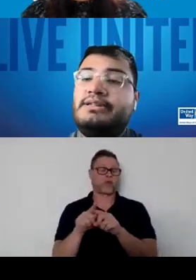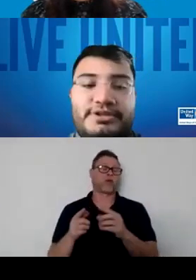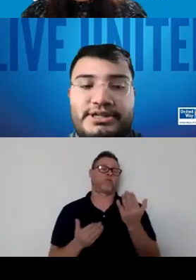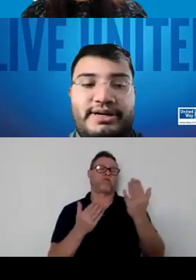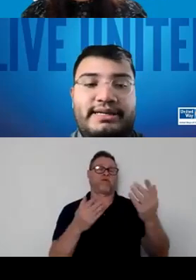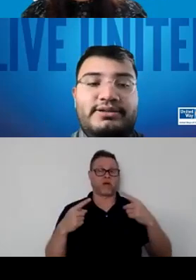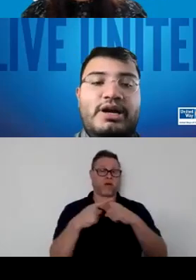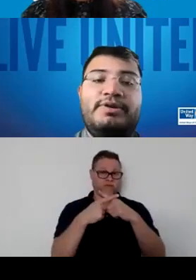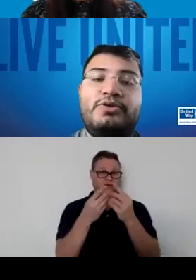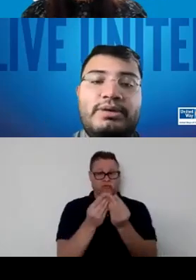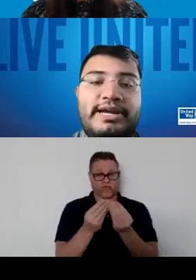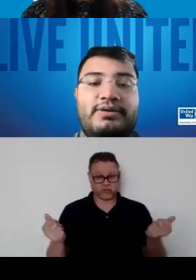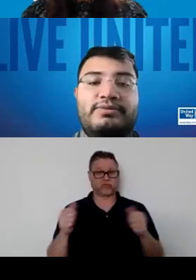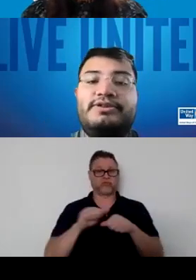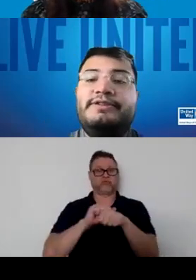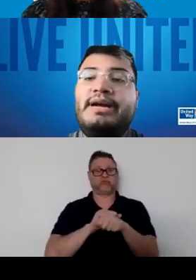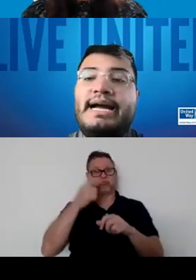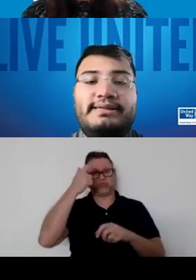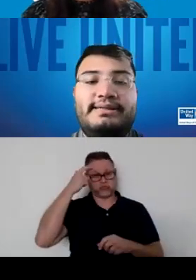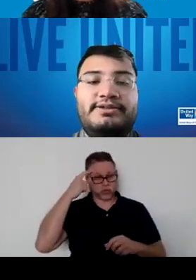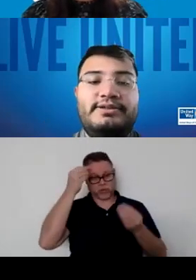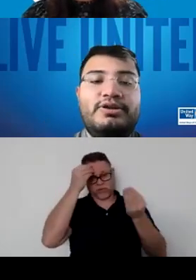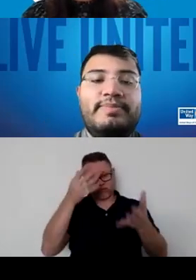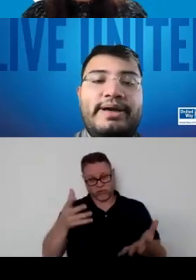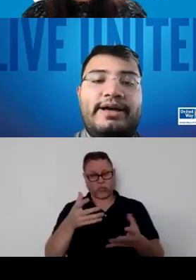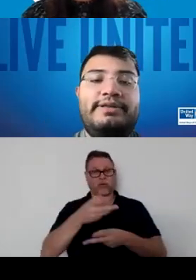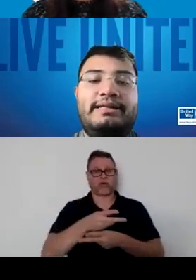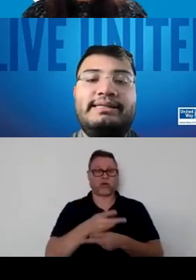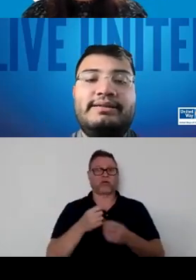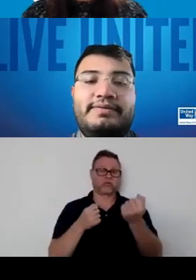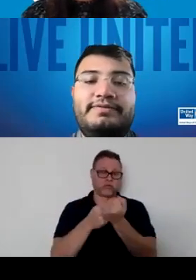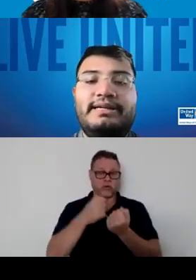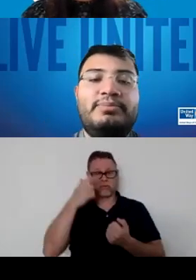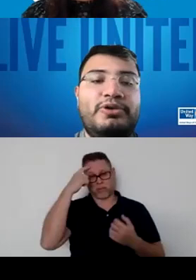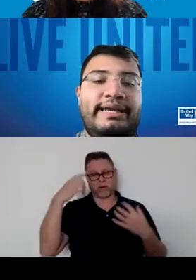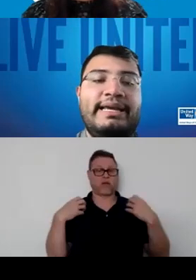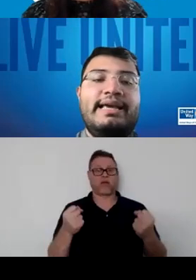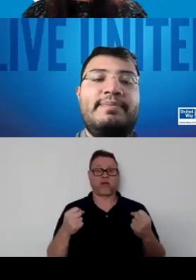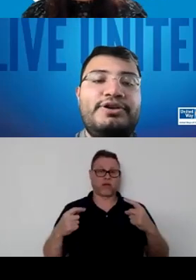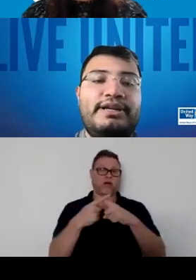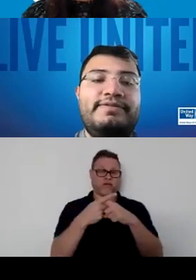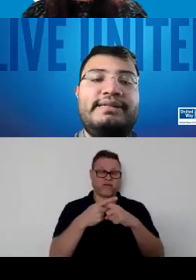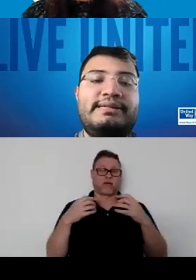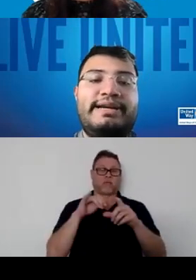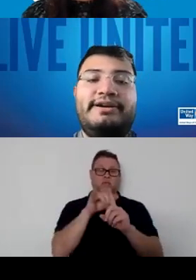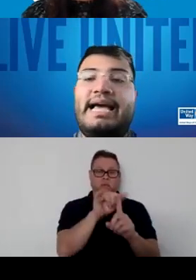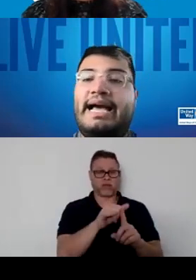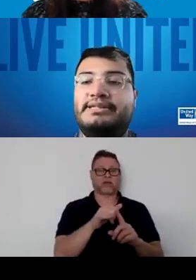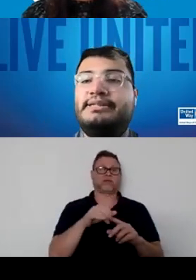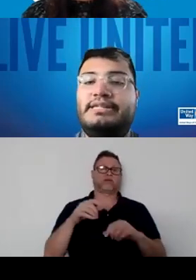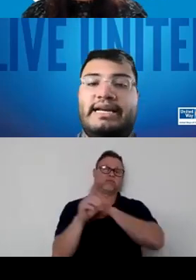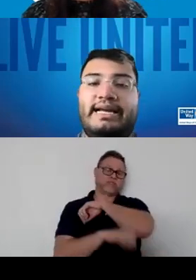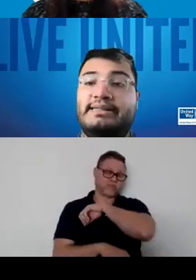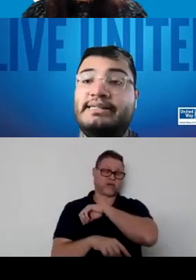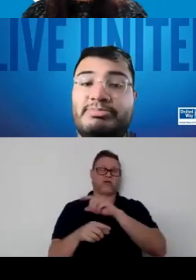conflict resolution training, trauma-informed care, restorative practices to support mental health and lessen conflict, bullying, and punitive disciplinary